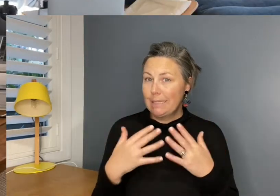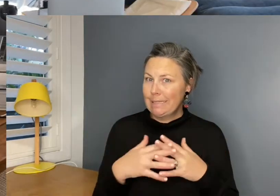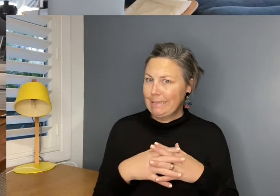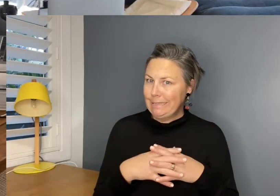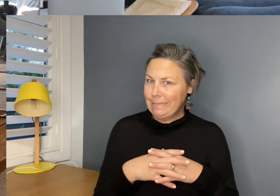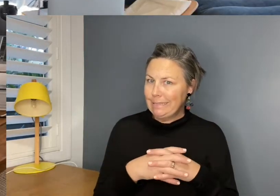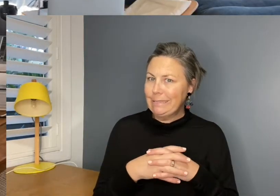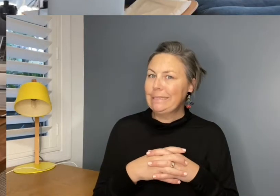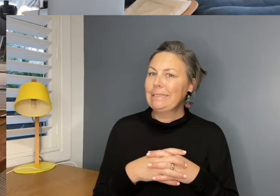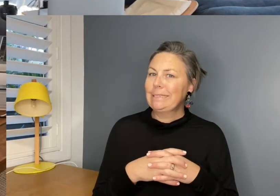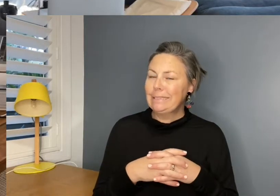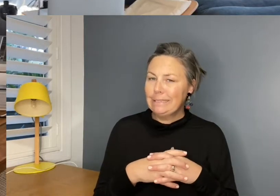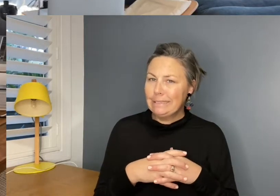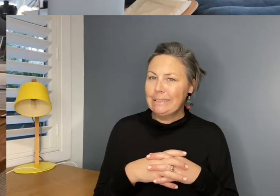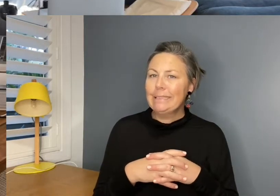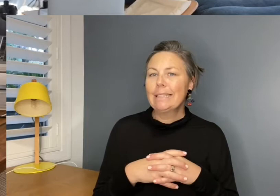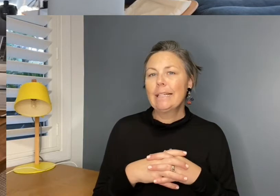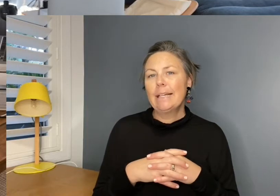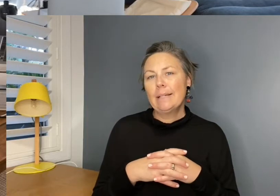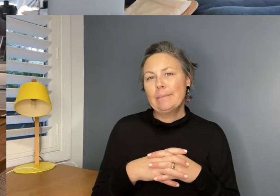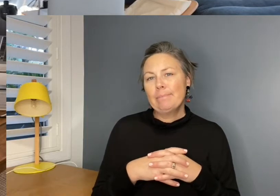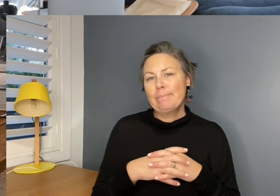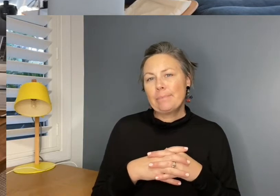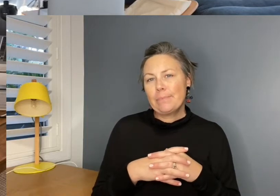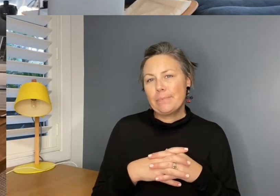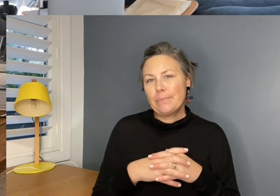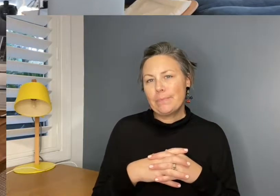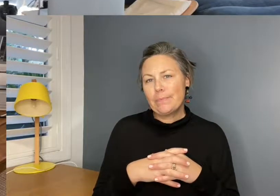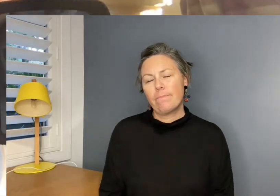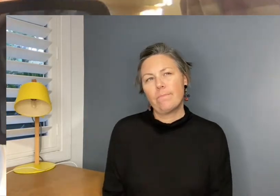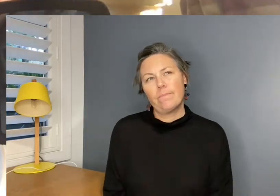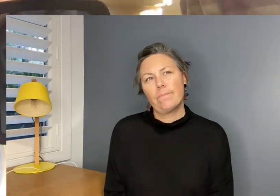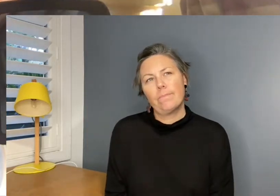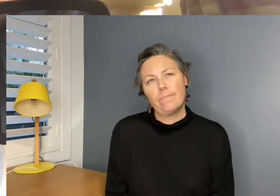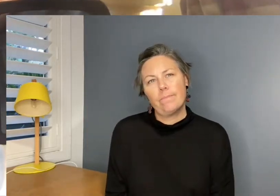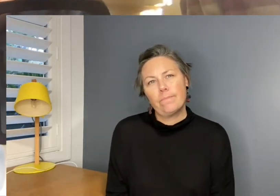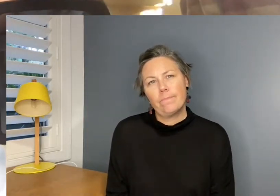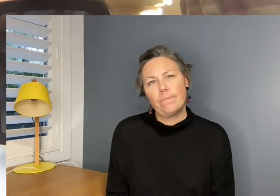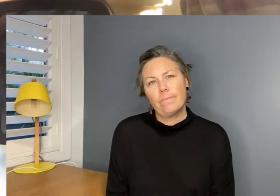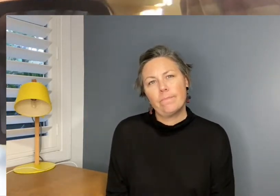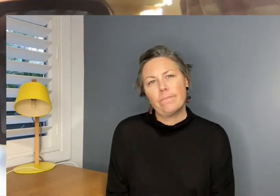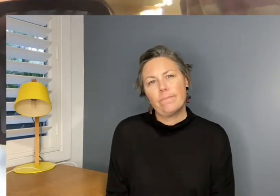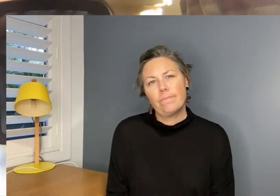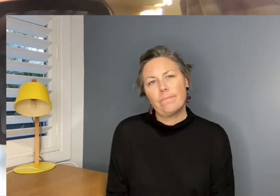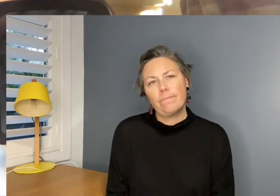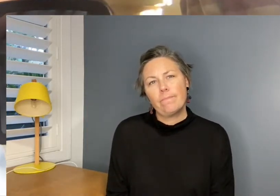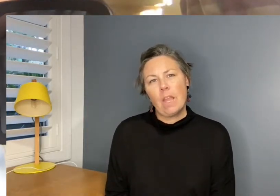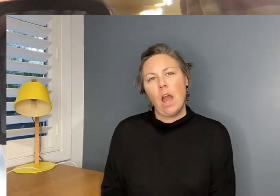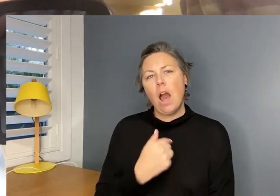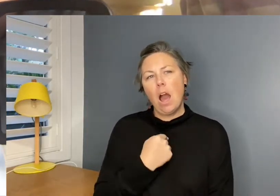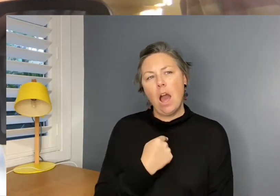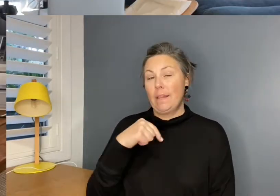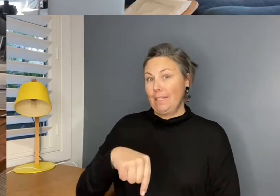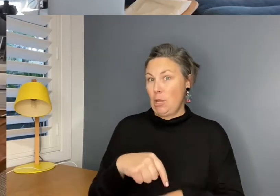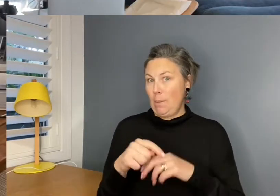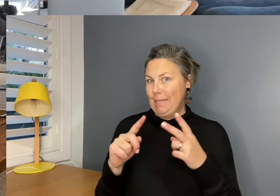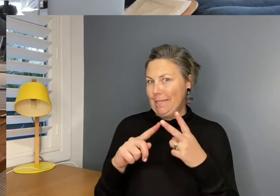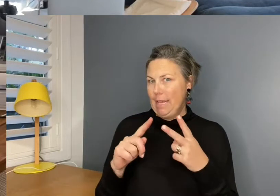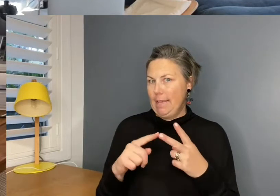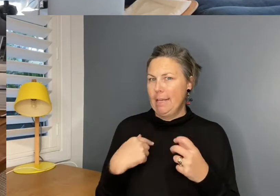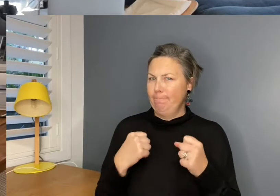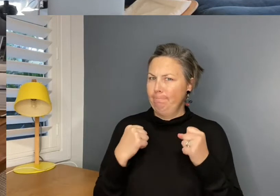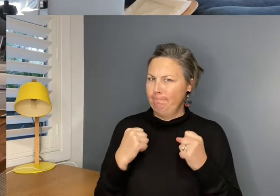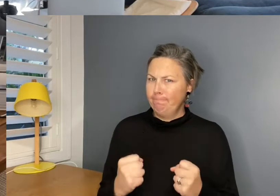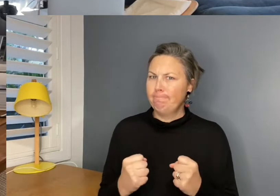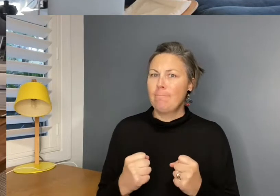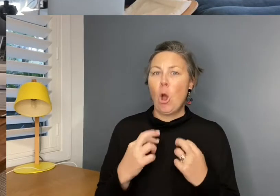girl. Yeah, and I was very determined this time to hopefully go